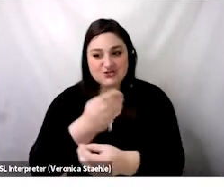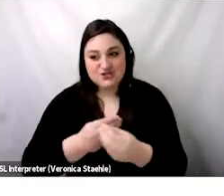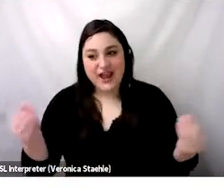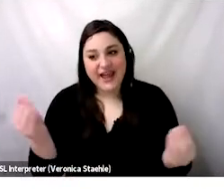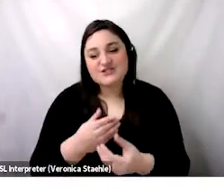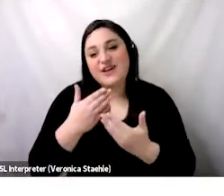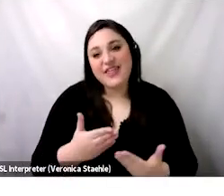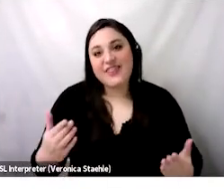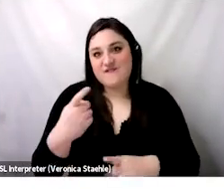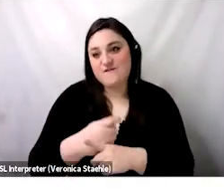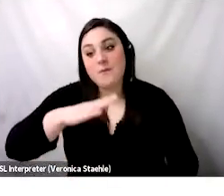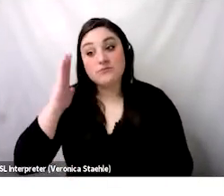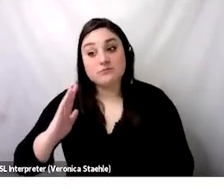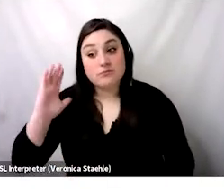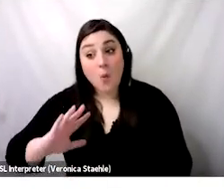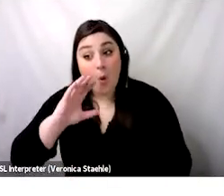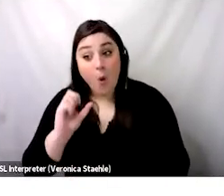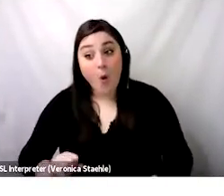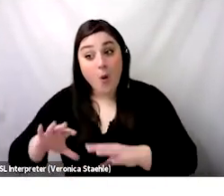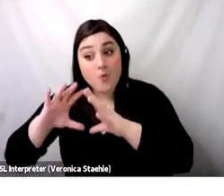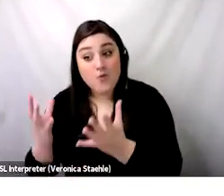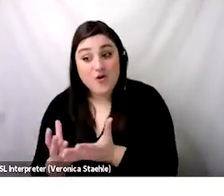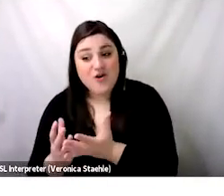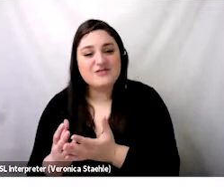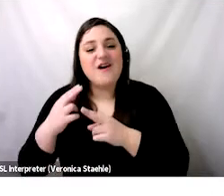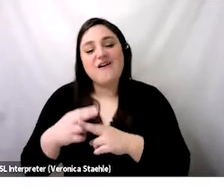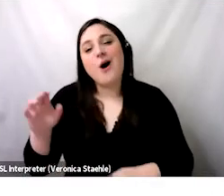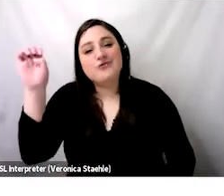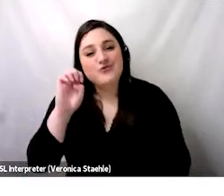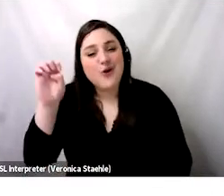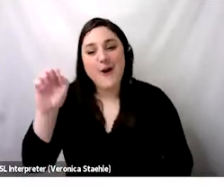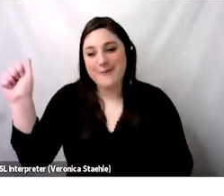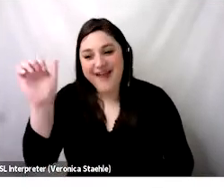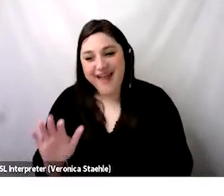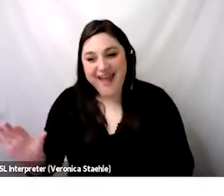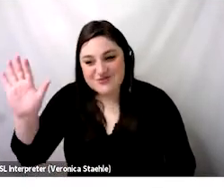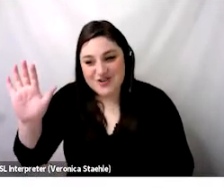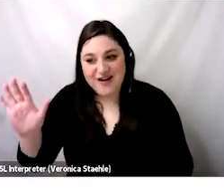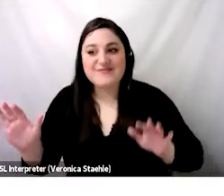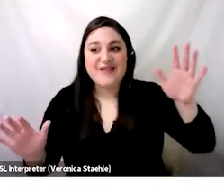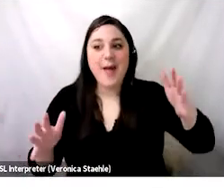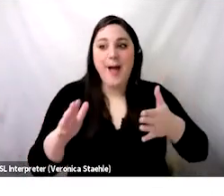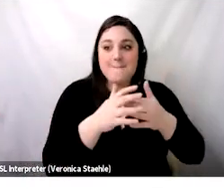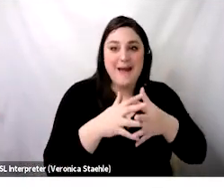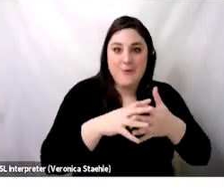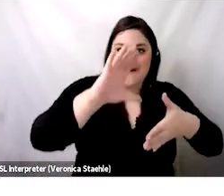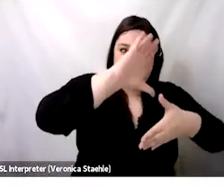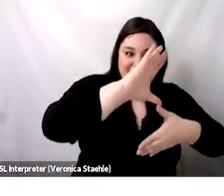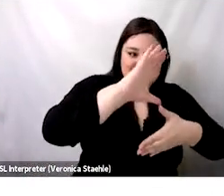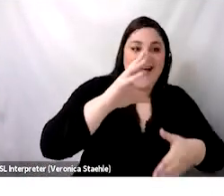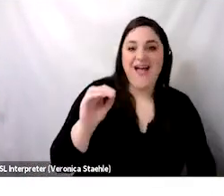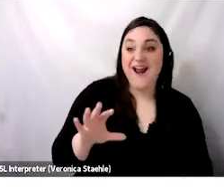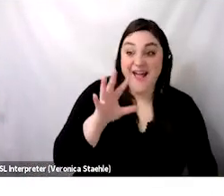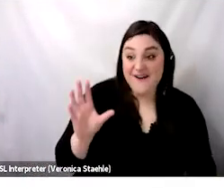was commonly known as Europe and Asia, the Americans, and West Africa. During the 15th